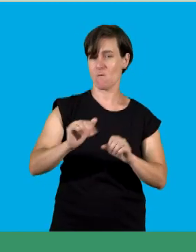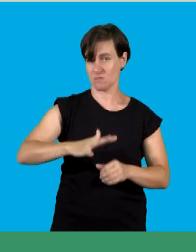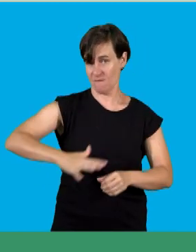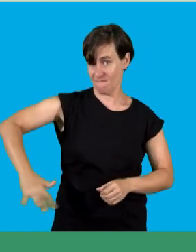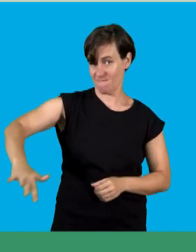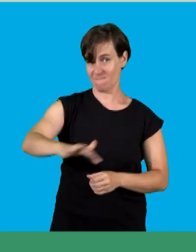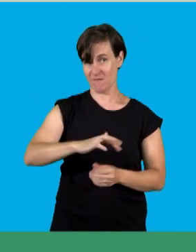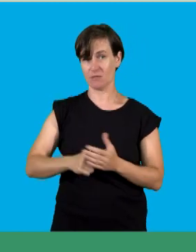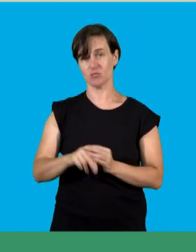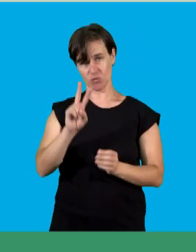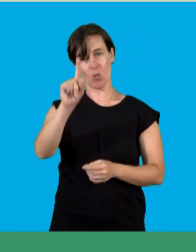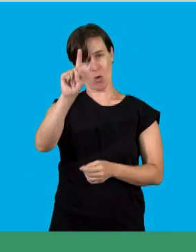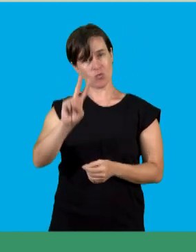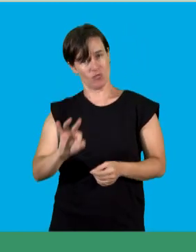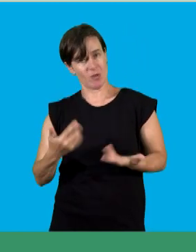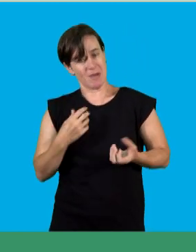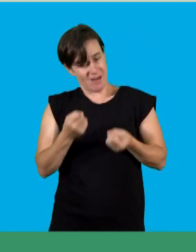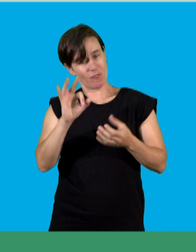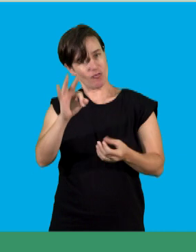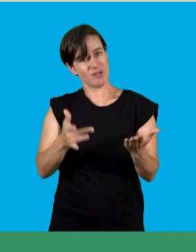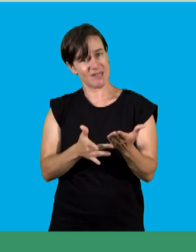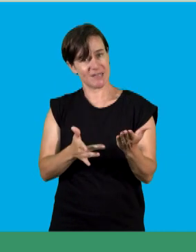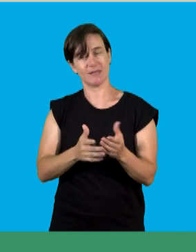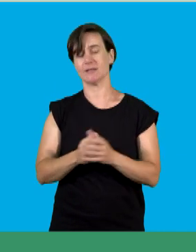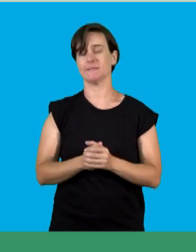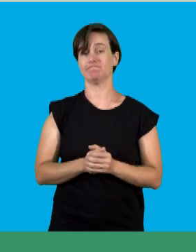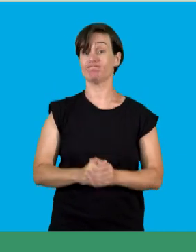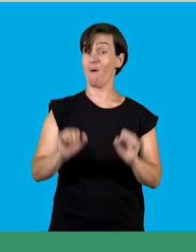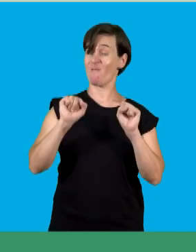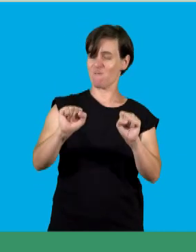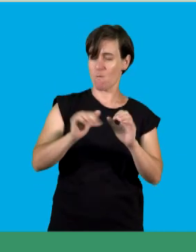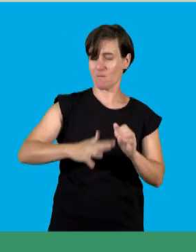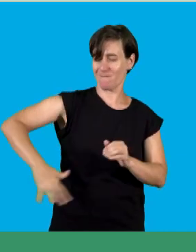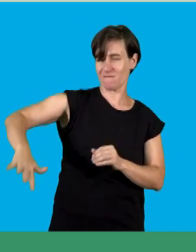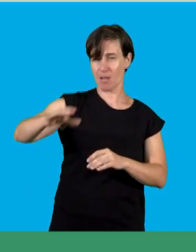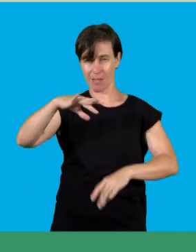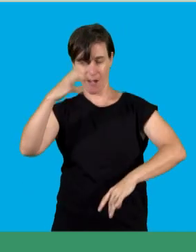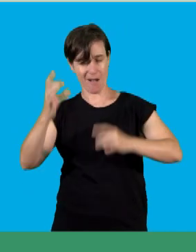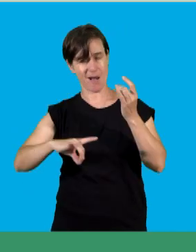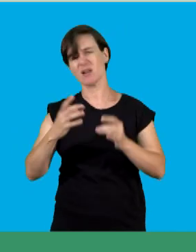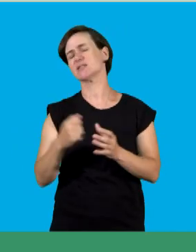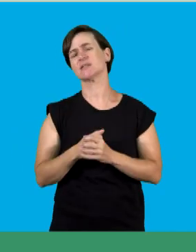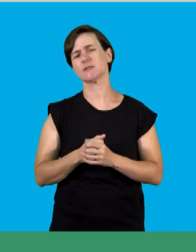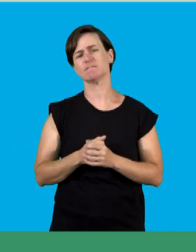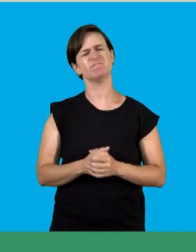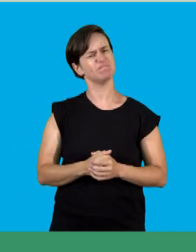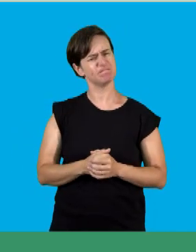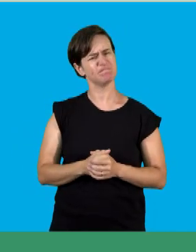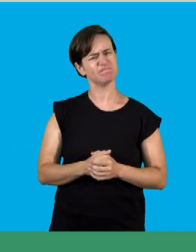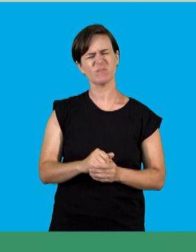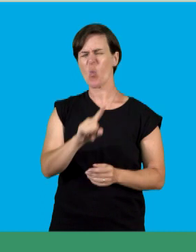So one, two, three. Force field analysis. So what is our force field analysis from the